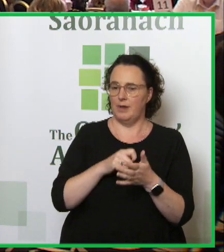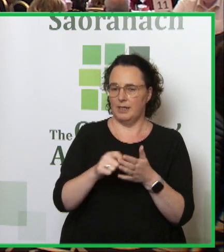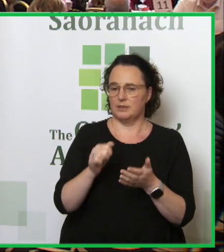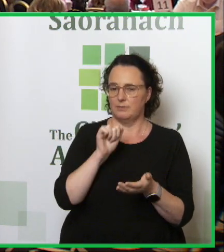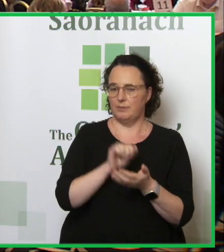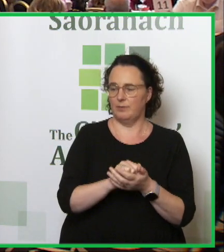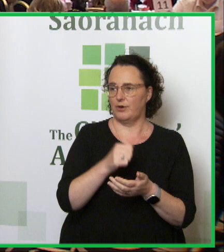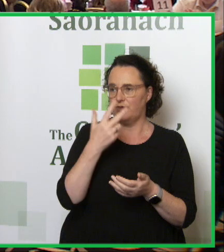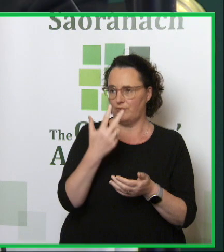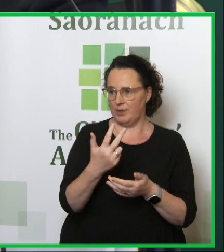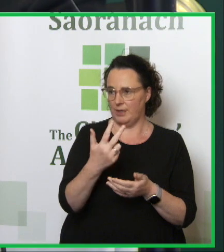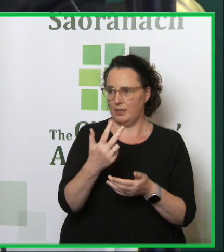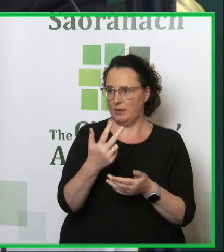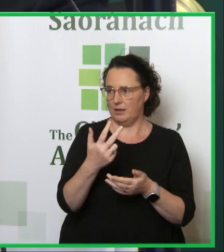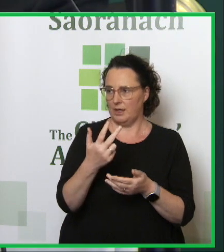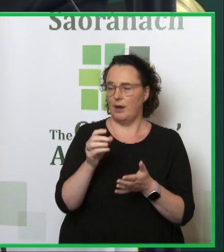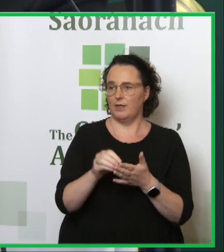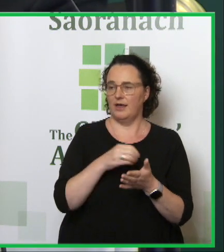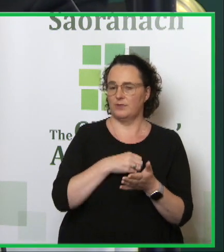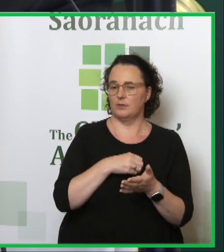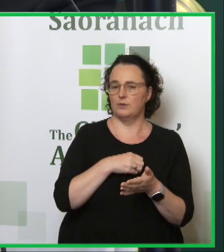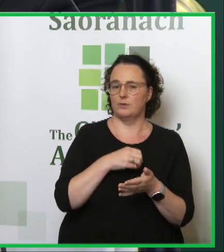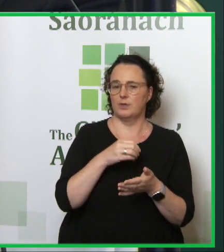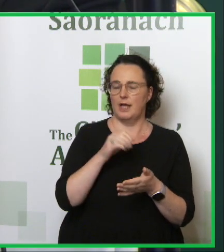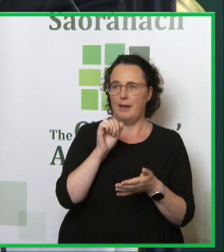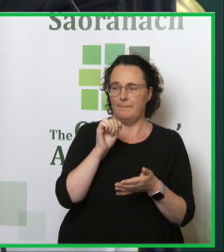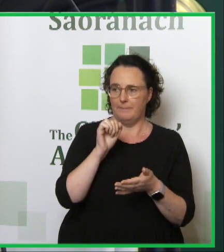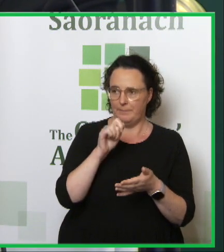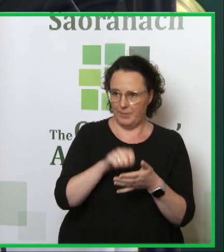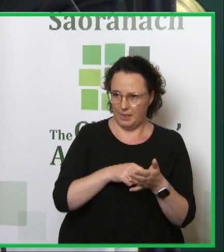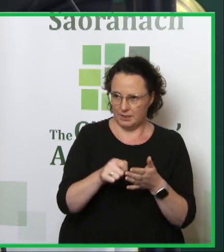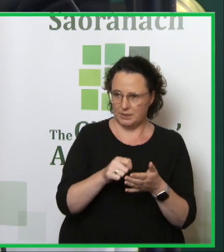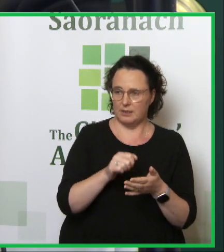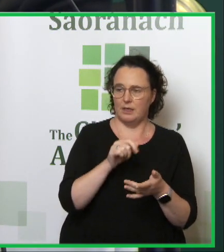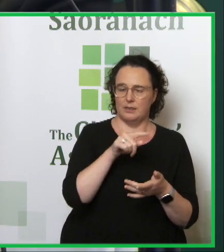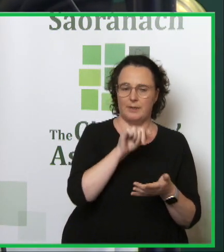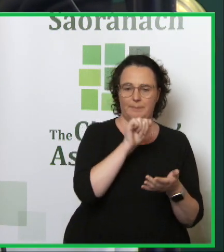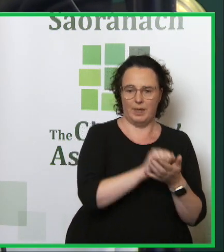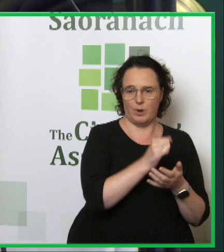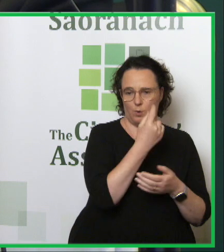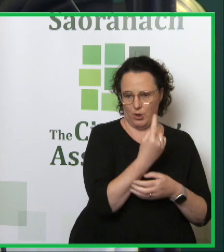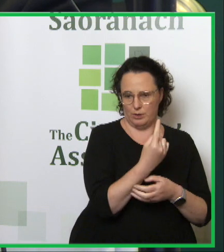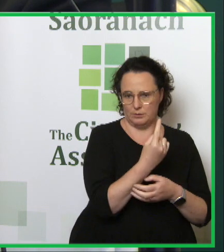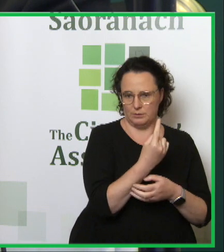paper 2. Or sorry, ballot paper 1. We still have to ballot on ballot paper 1. Yeah?